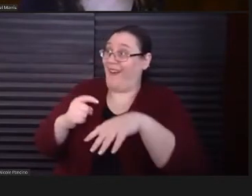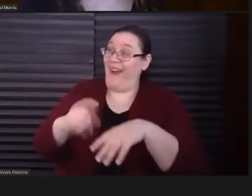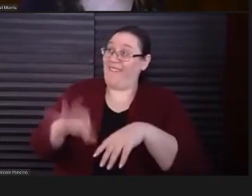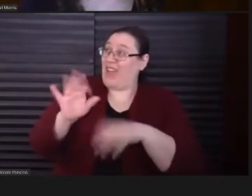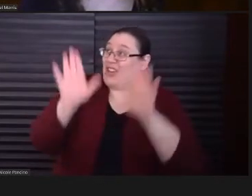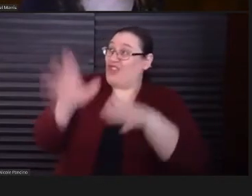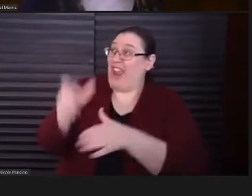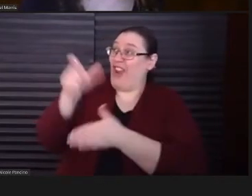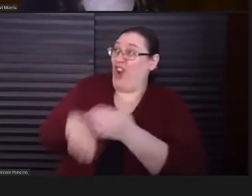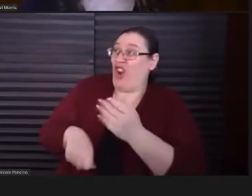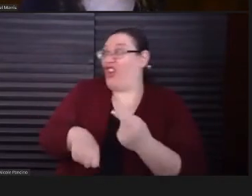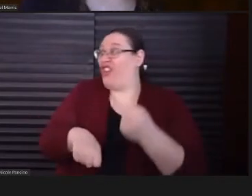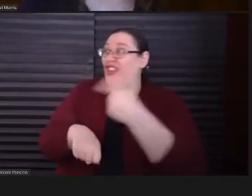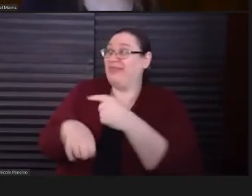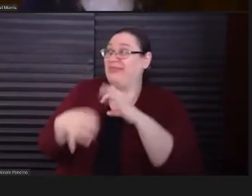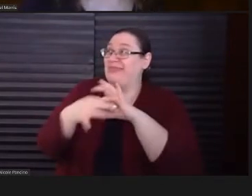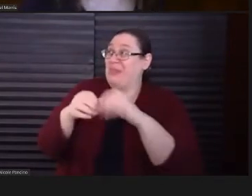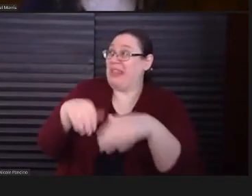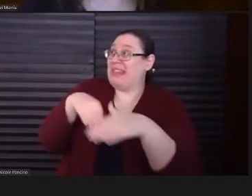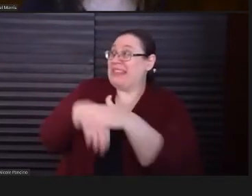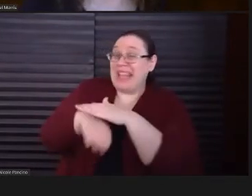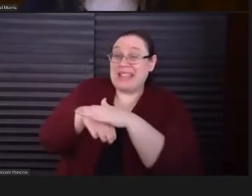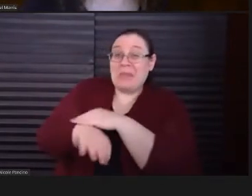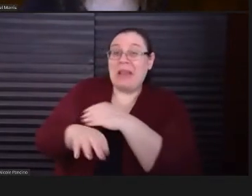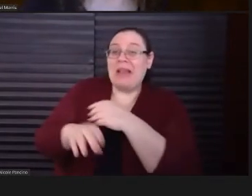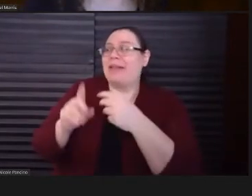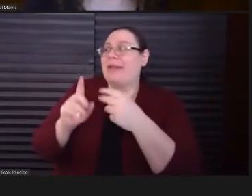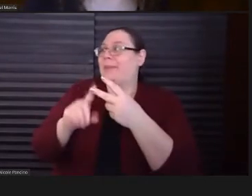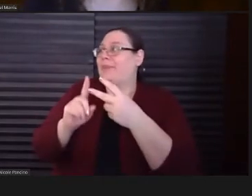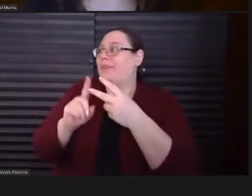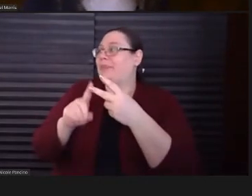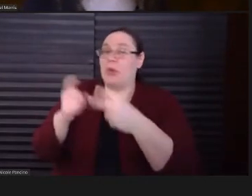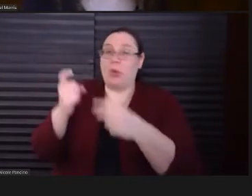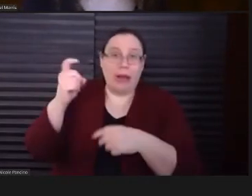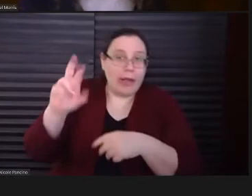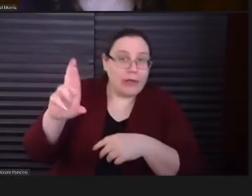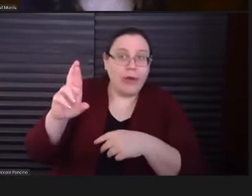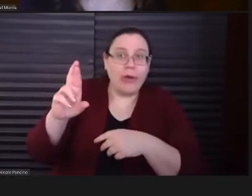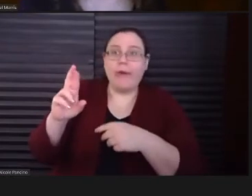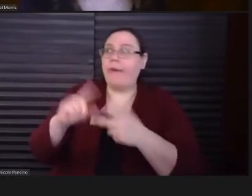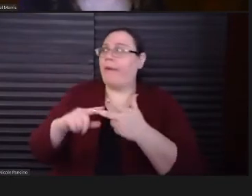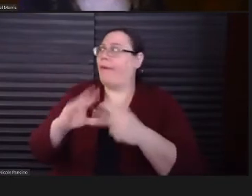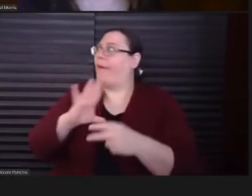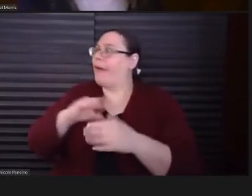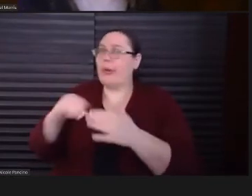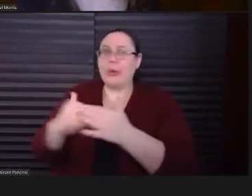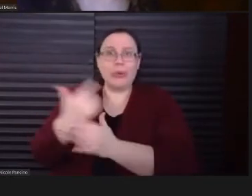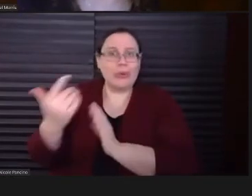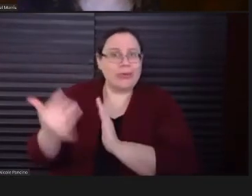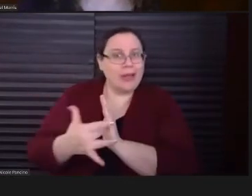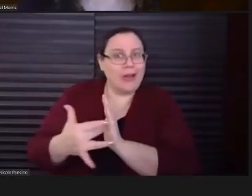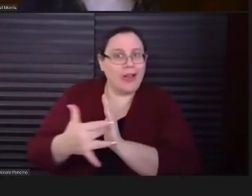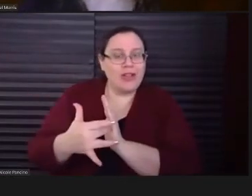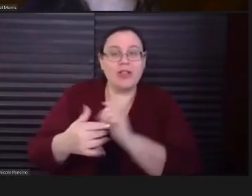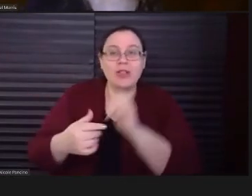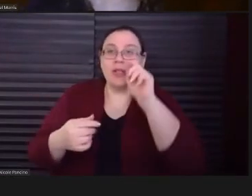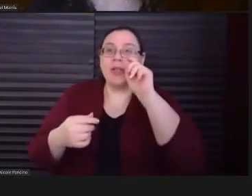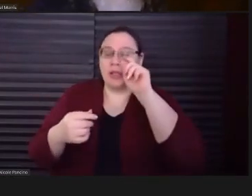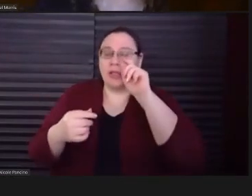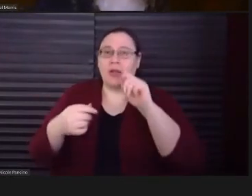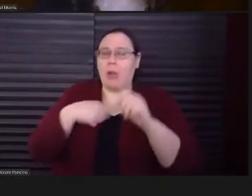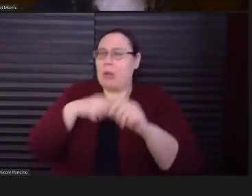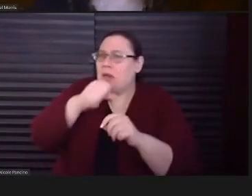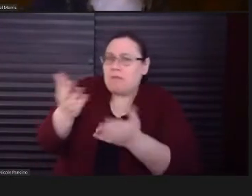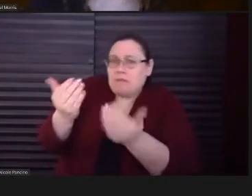on accessibility or XR or just a cool new technology. I just love to know from you,